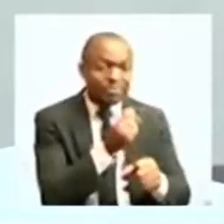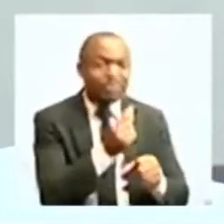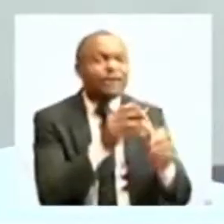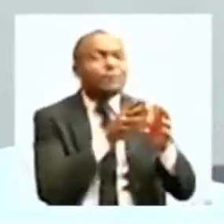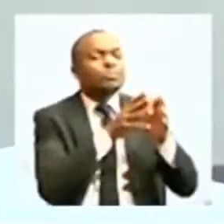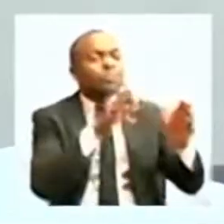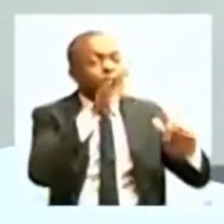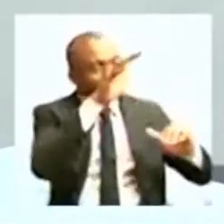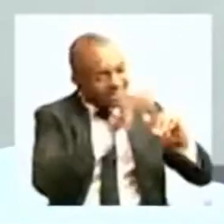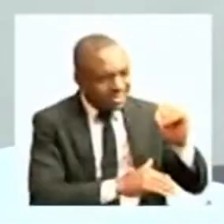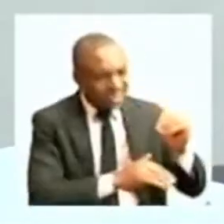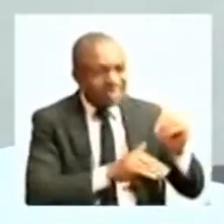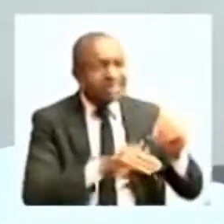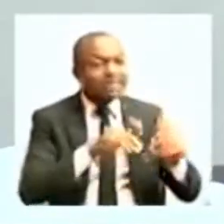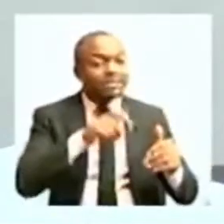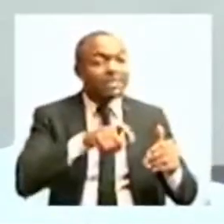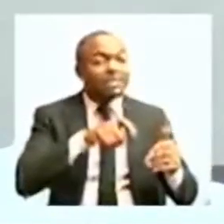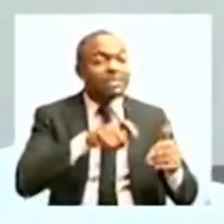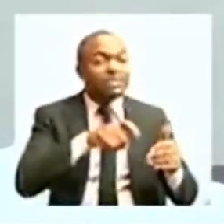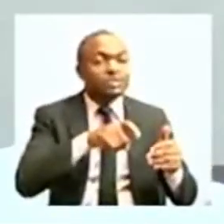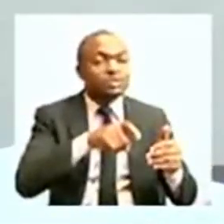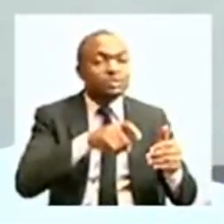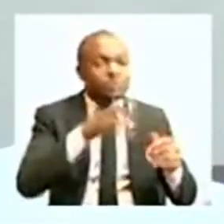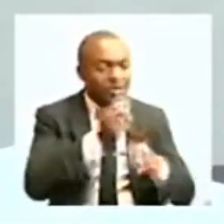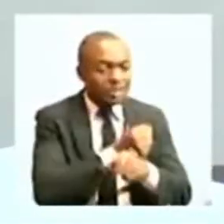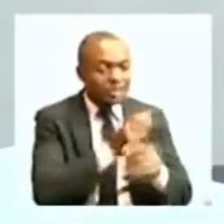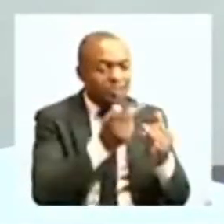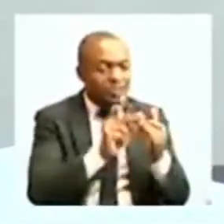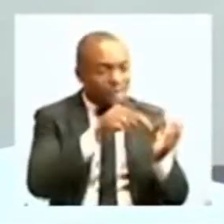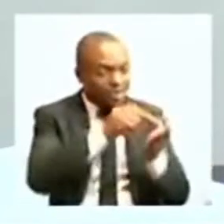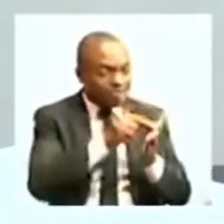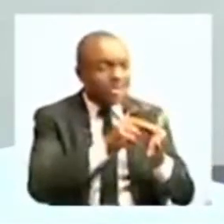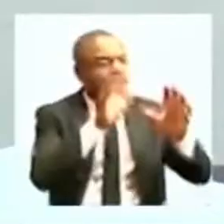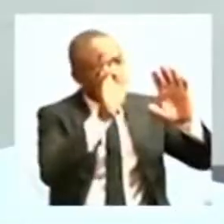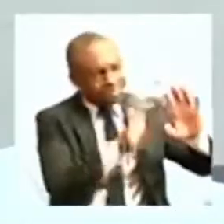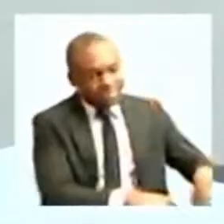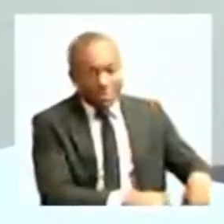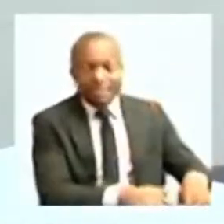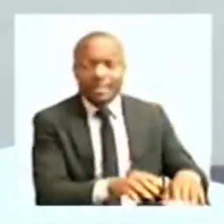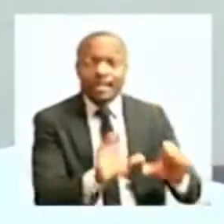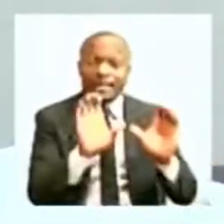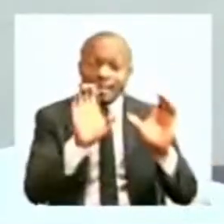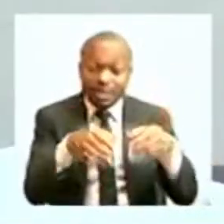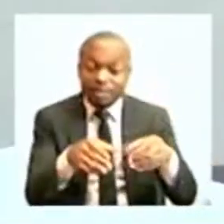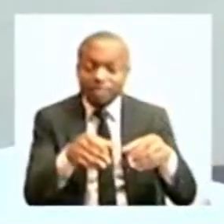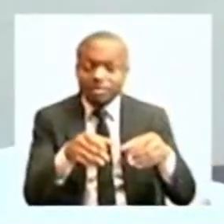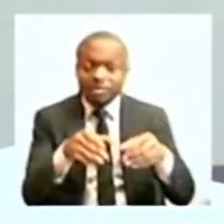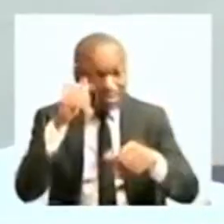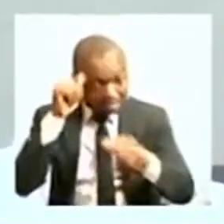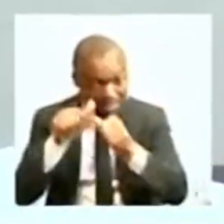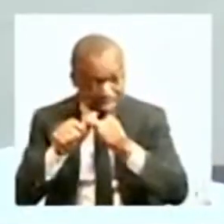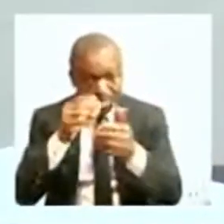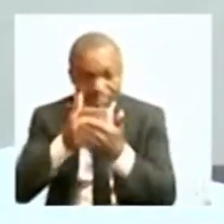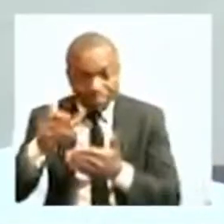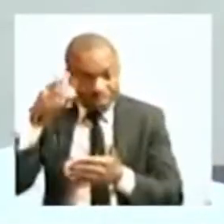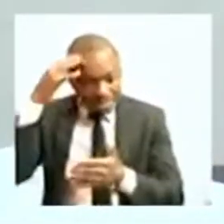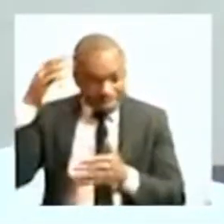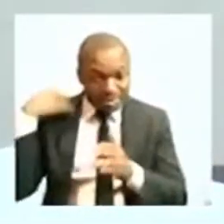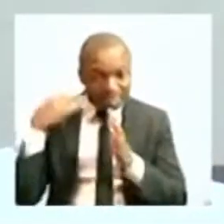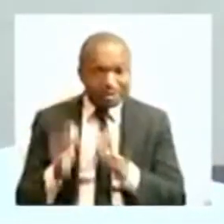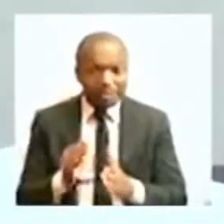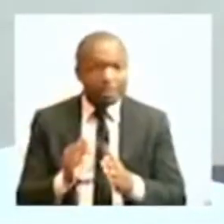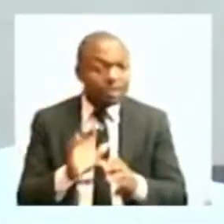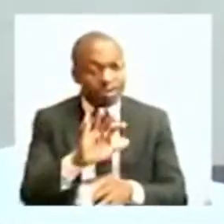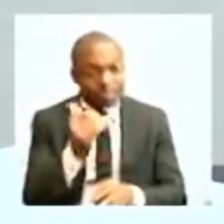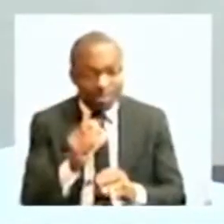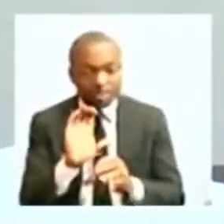as advance payment. Then they abandon. Then the councils, because they are colluding with the procurement officers, they go back